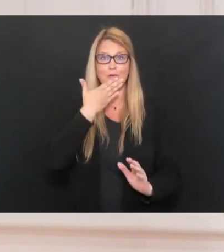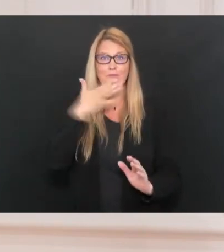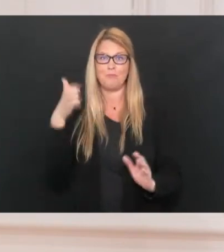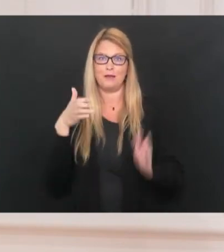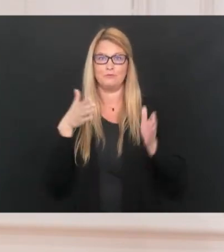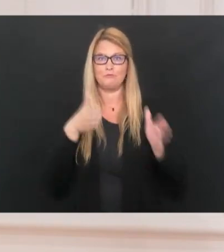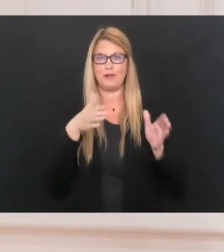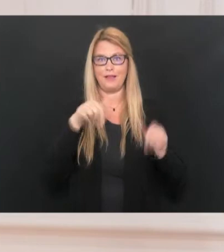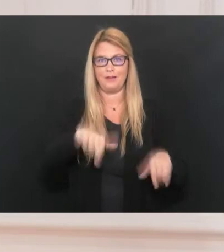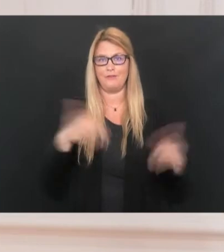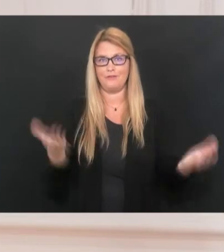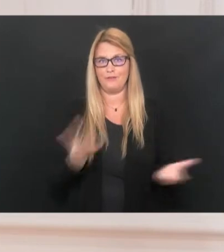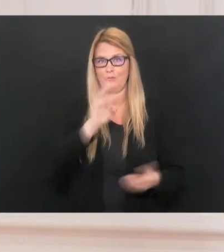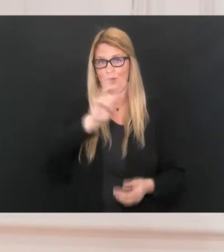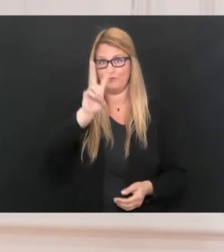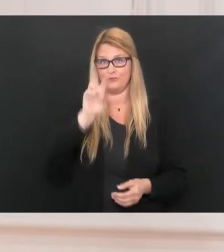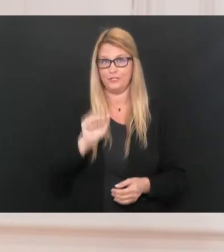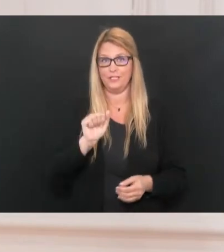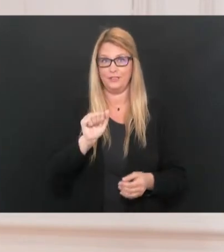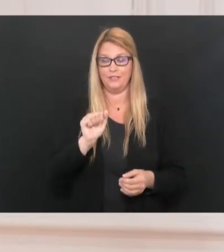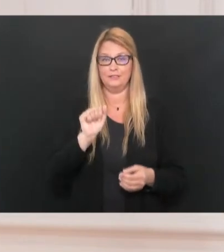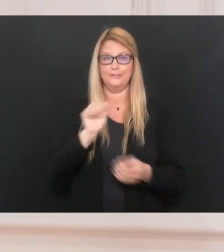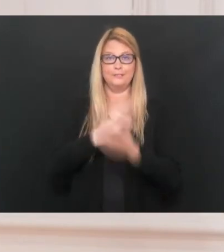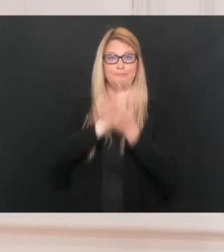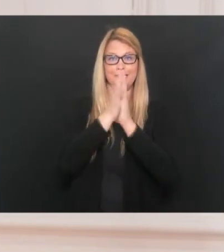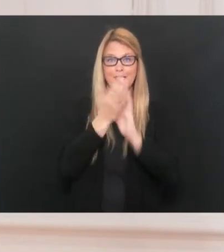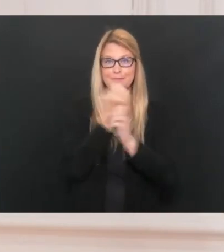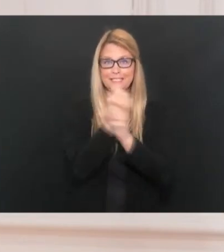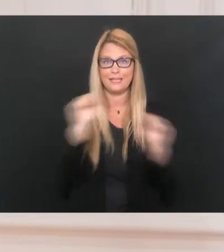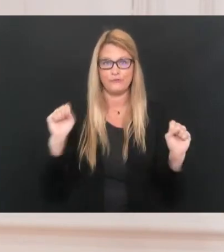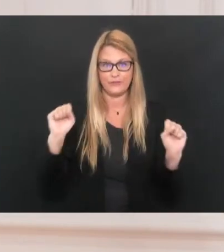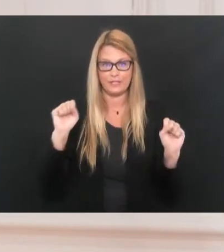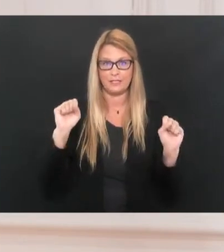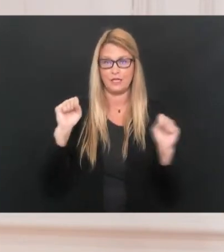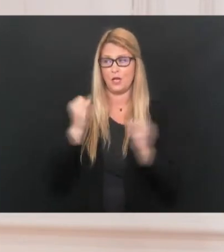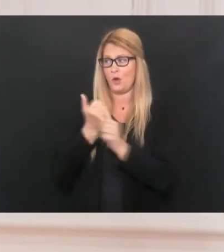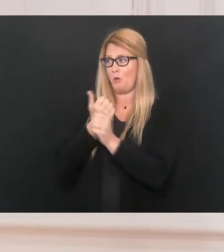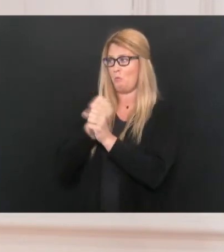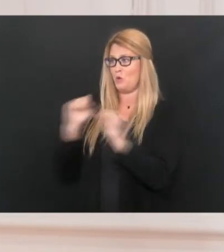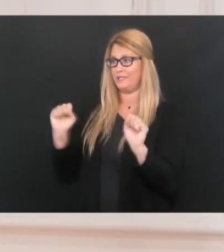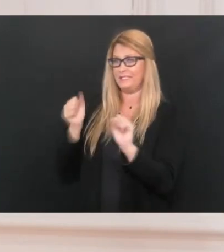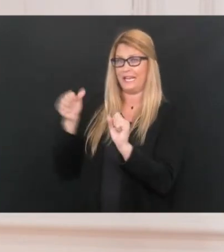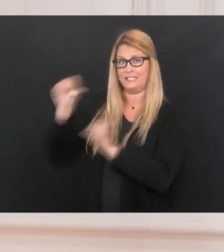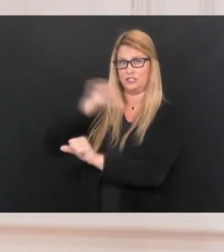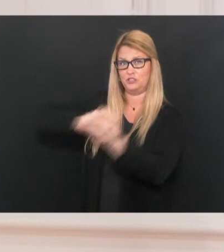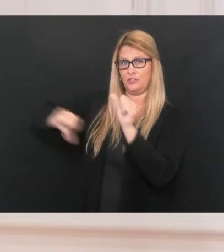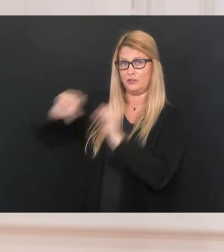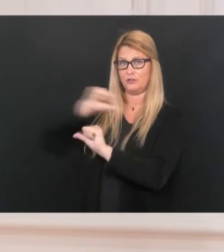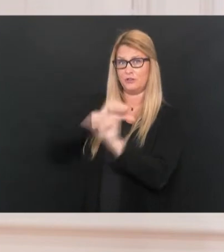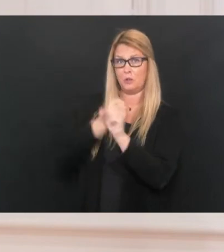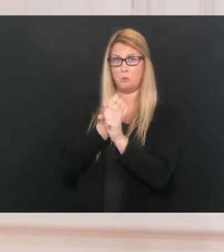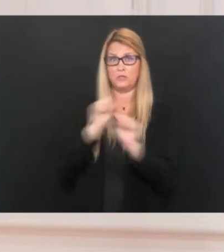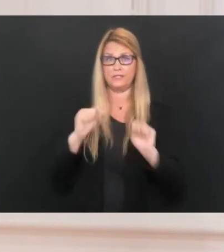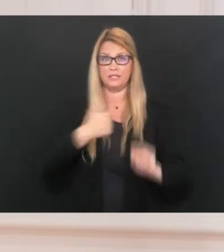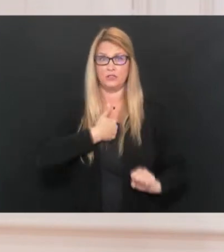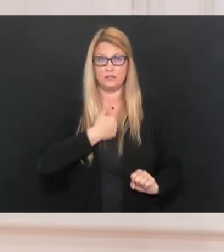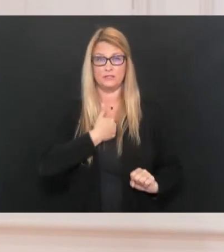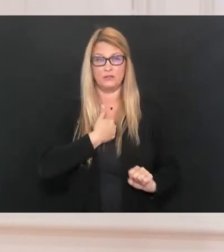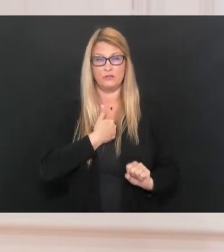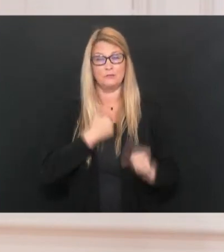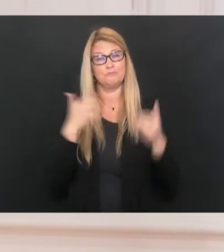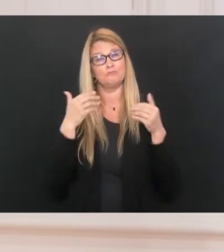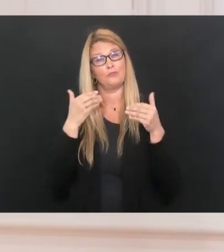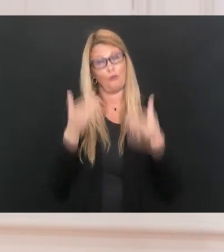to be protected, to protect ourselves and to protect each other, is to choose to be